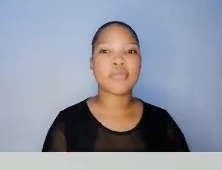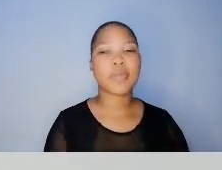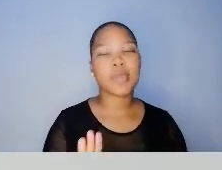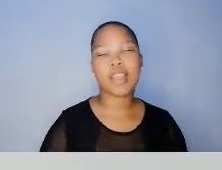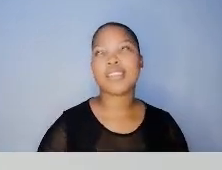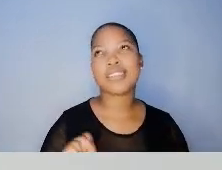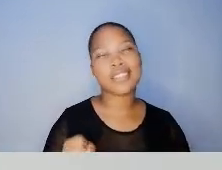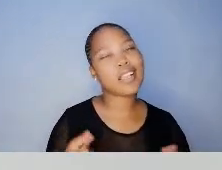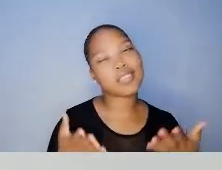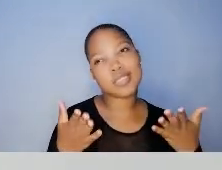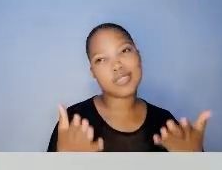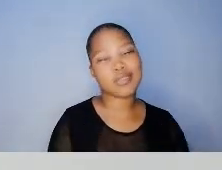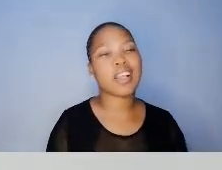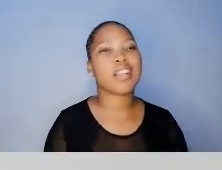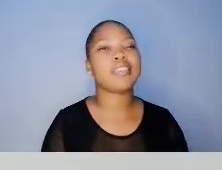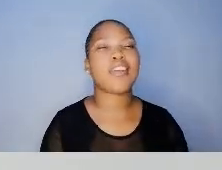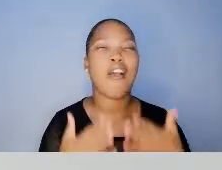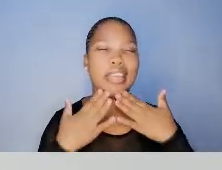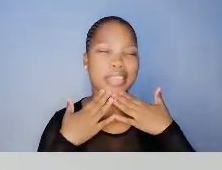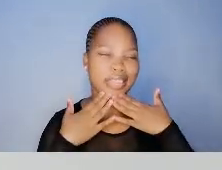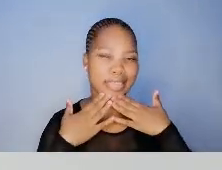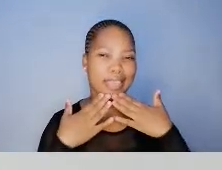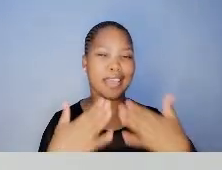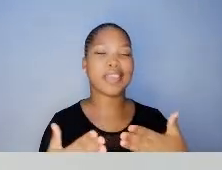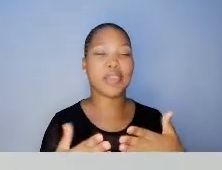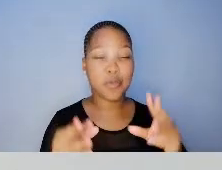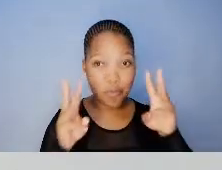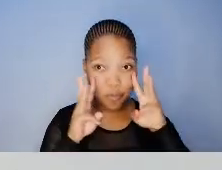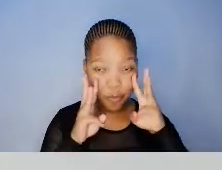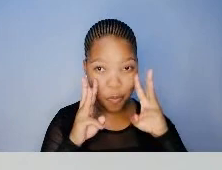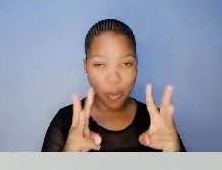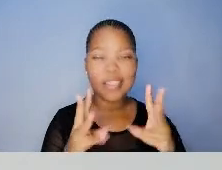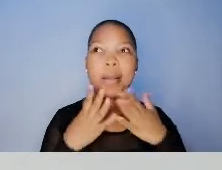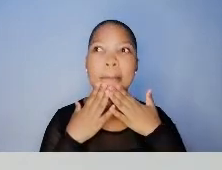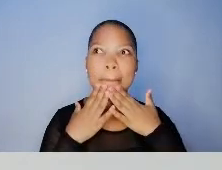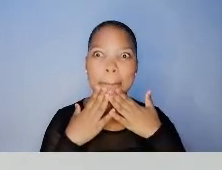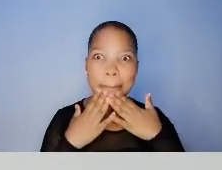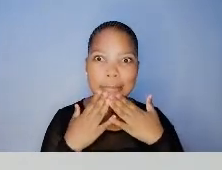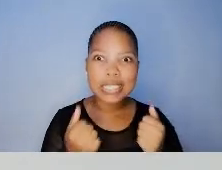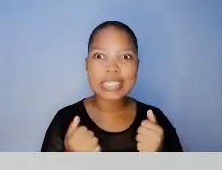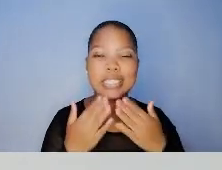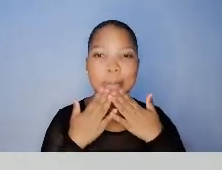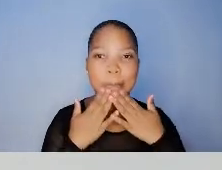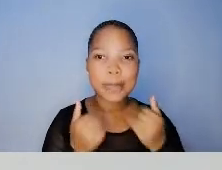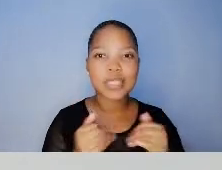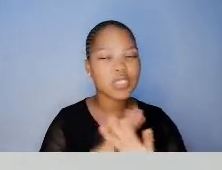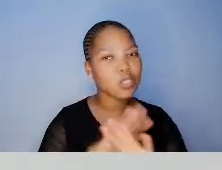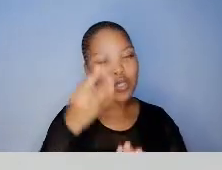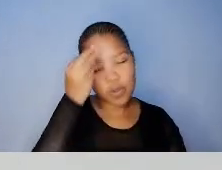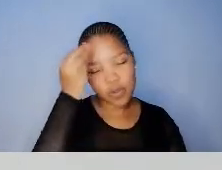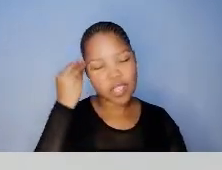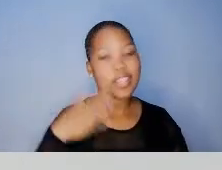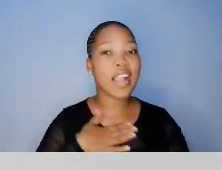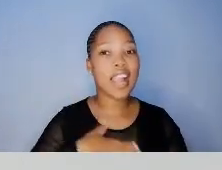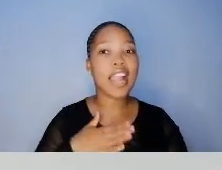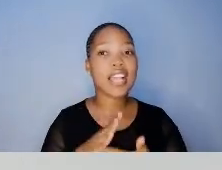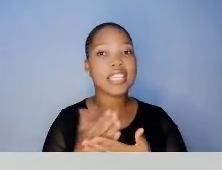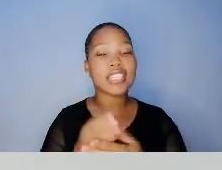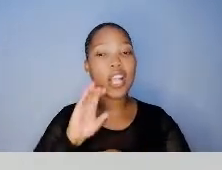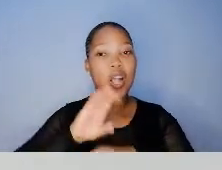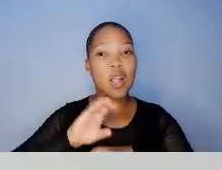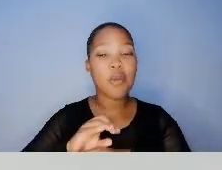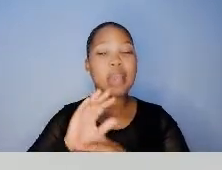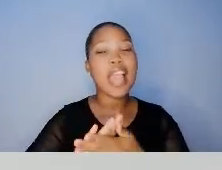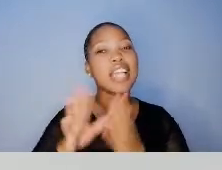And so yeah, it is what it is, guys. So thank you so much for watching, and please don't forget to like, share,